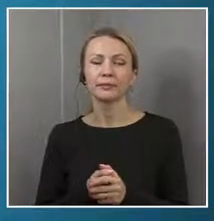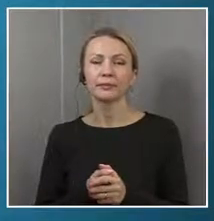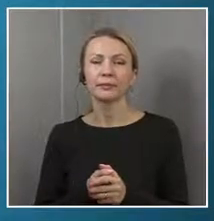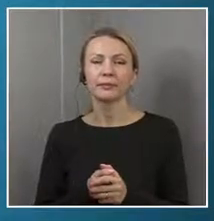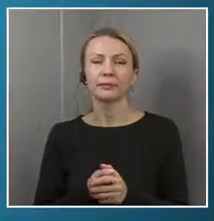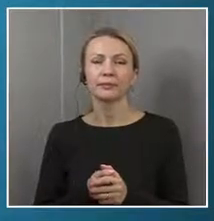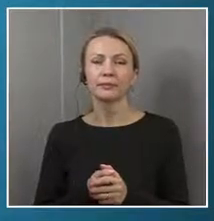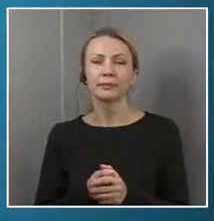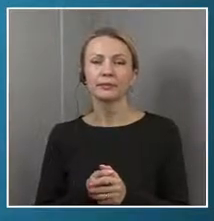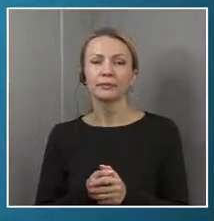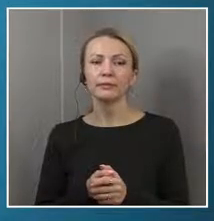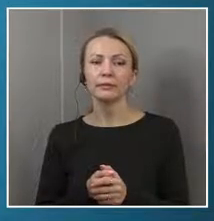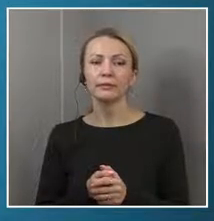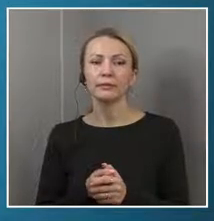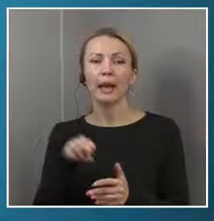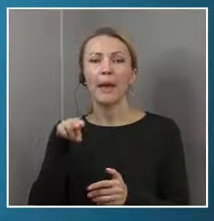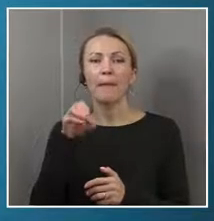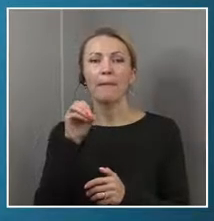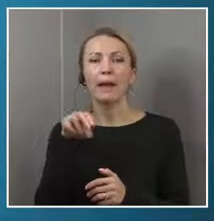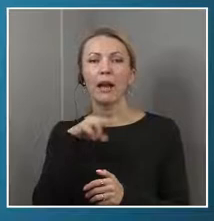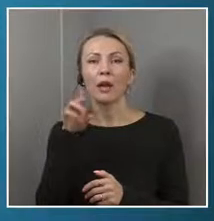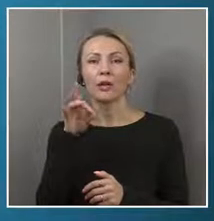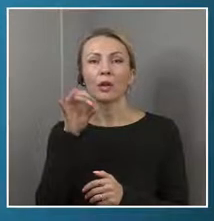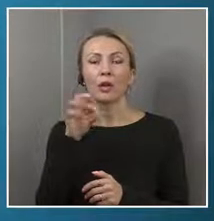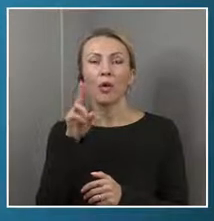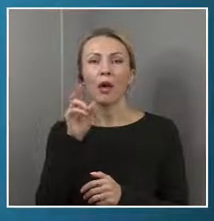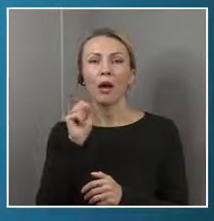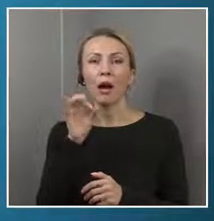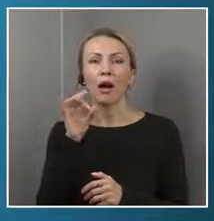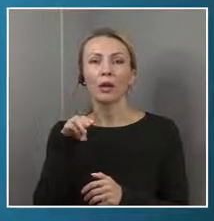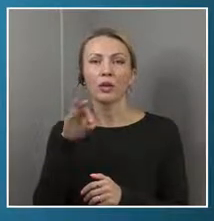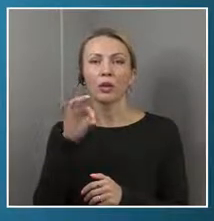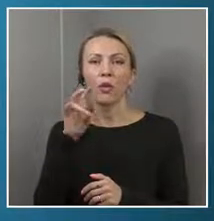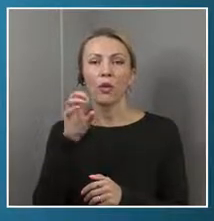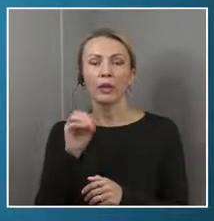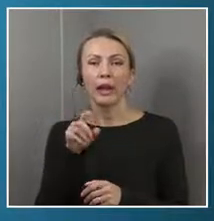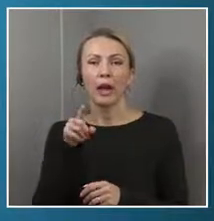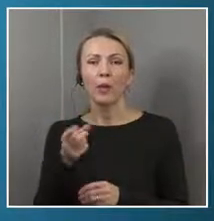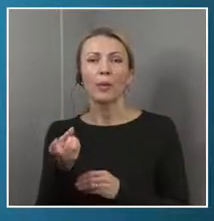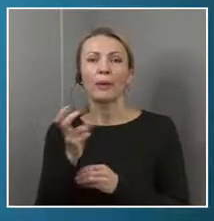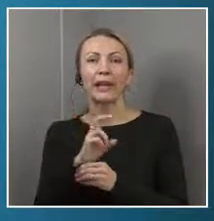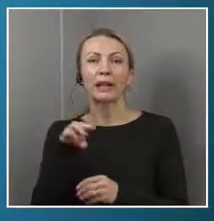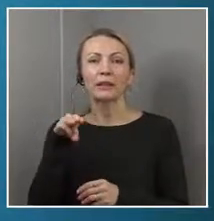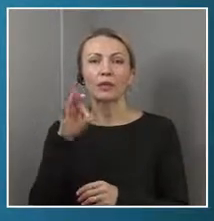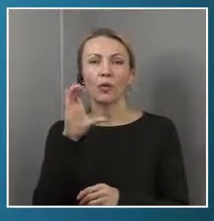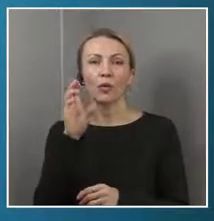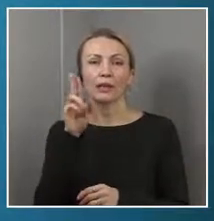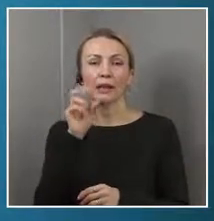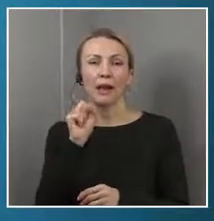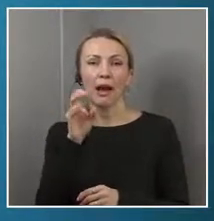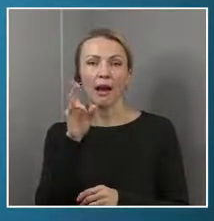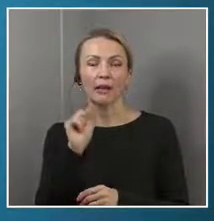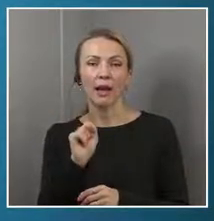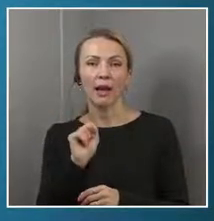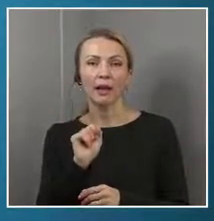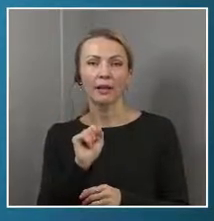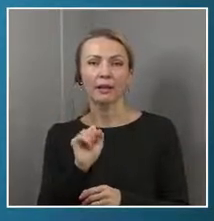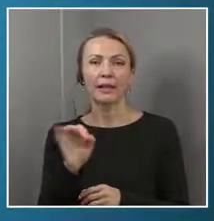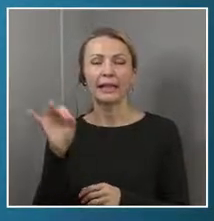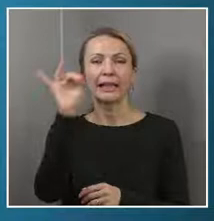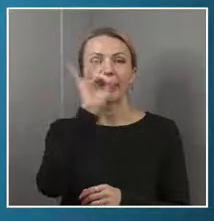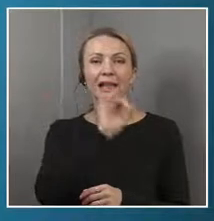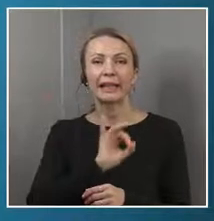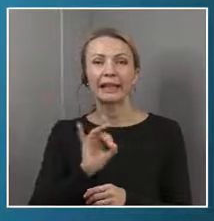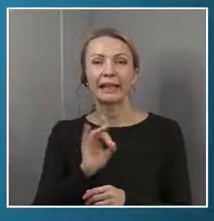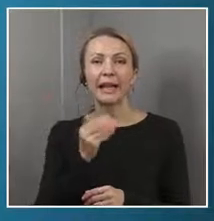joining the court of the Sacchetti family from his native Tuscany initially, but then moving over to the much more influential papal family